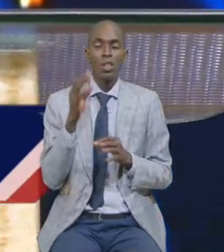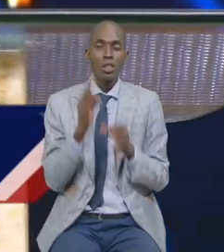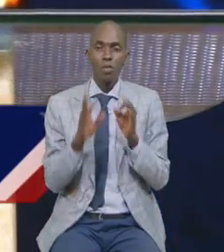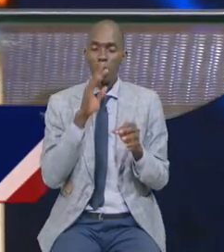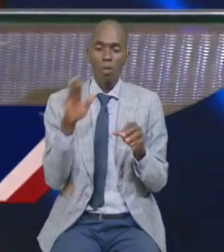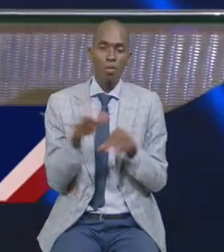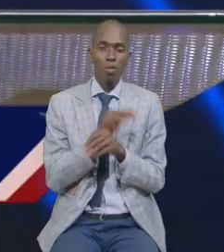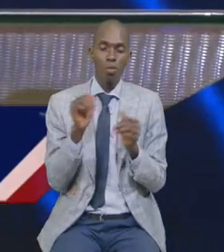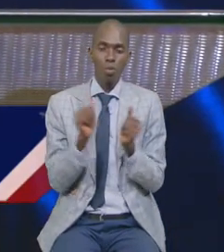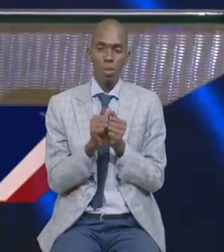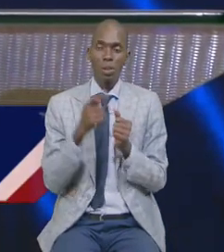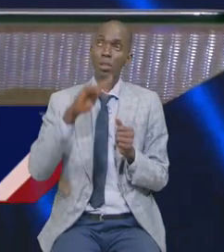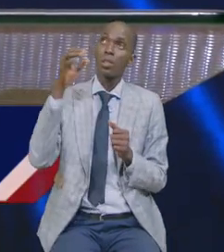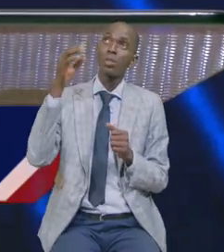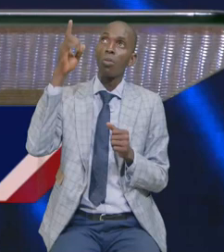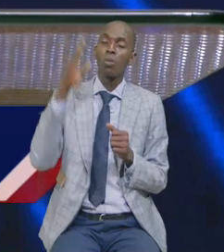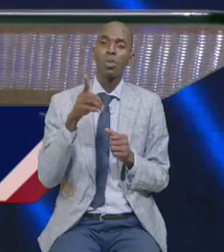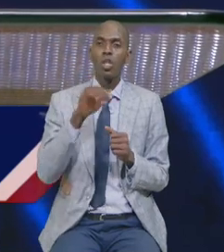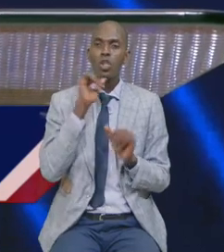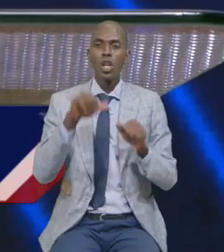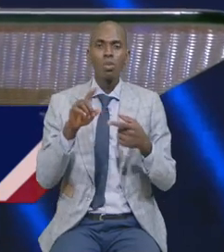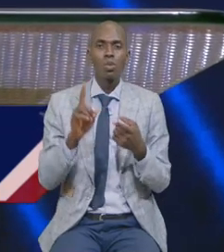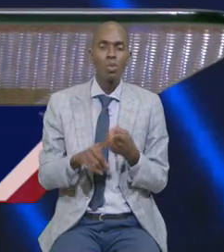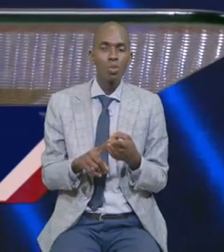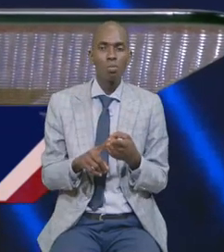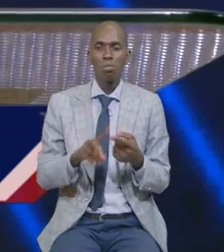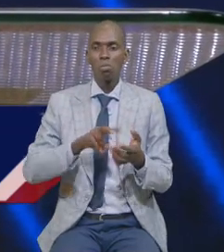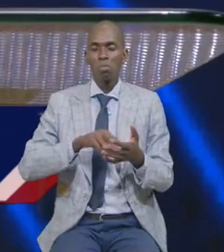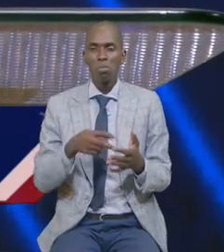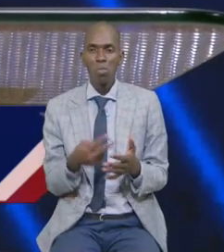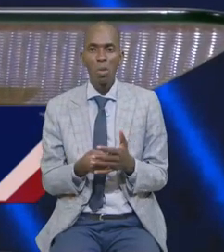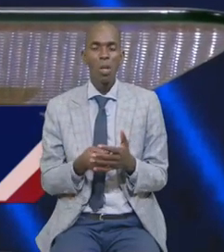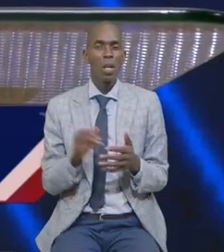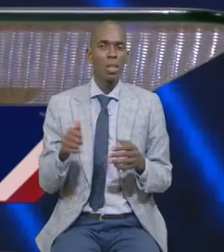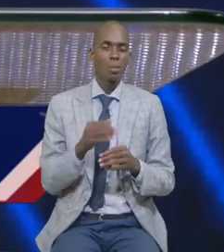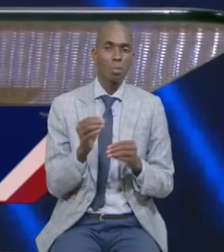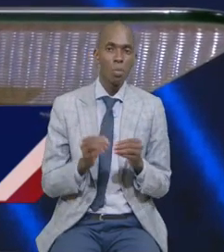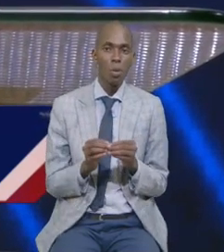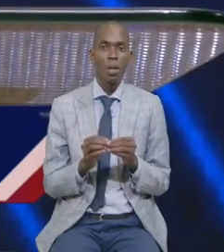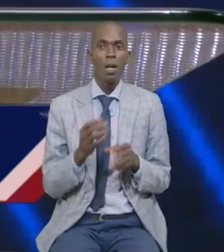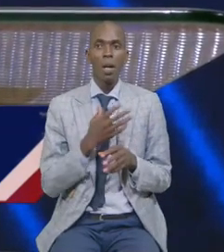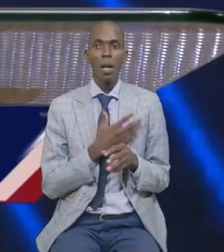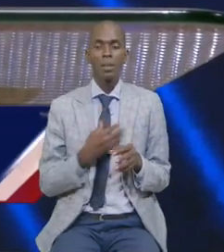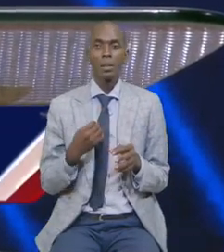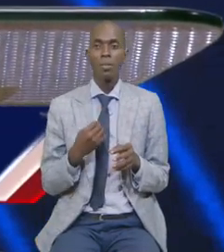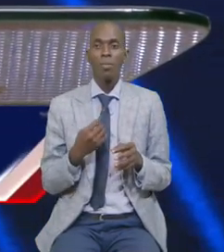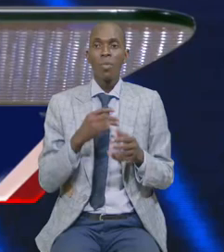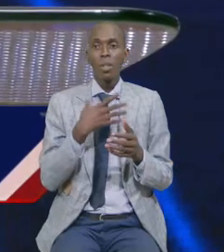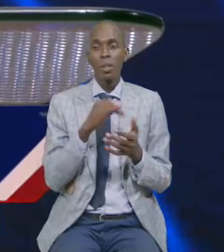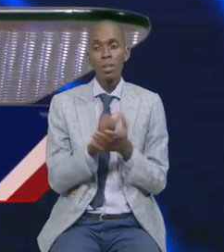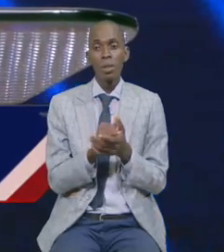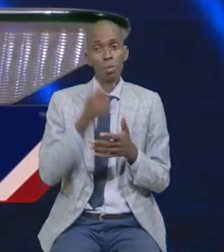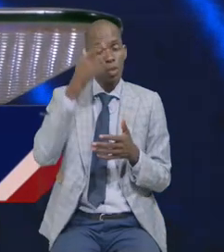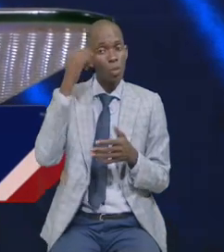any mortal man, no matter what he has, what he does, or what he can do. Because we are told in